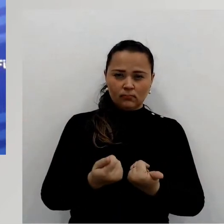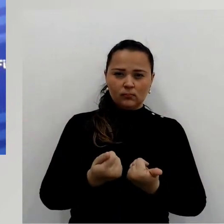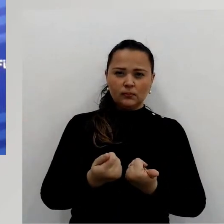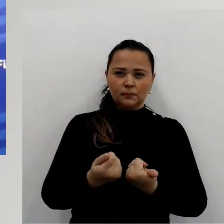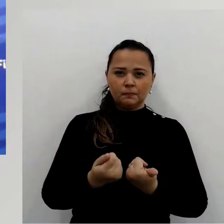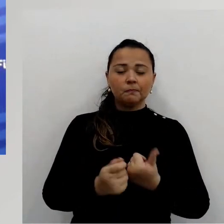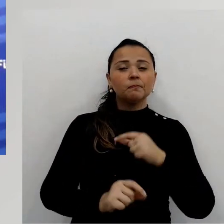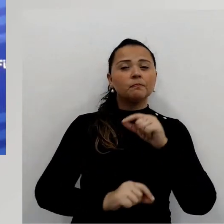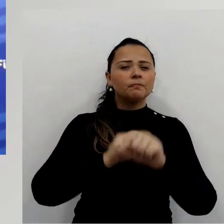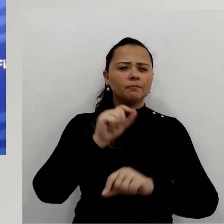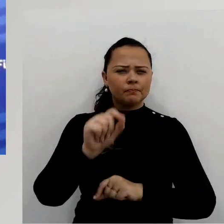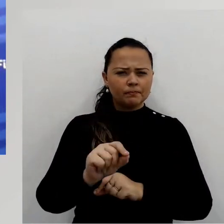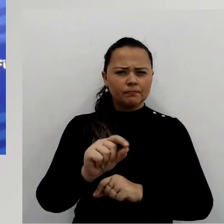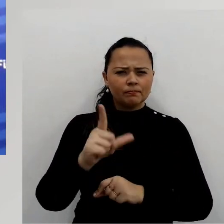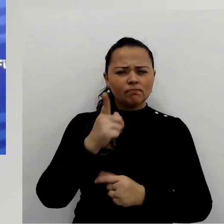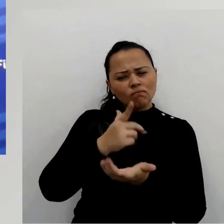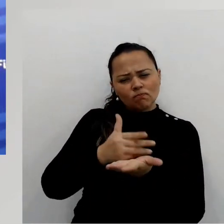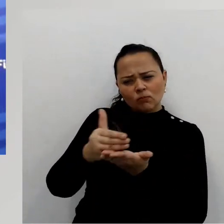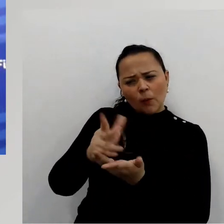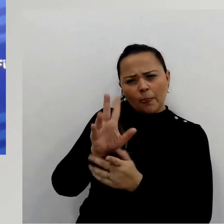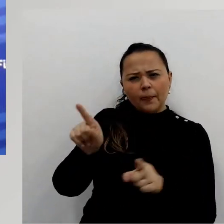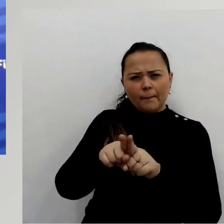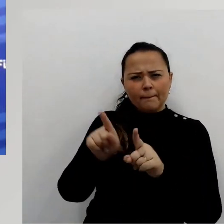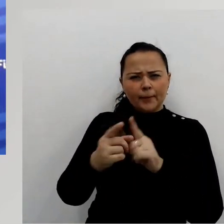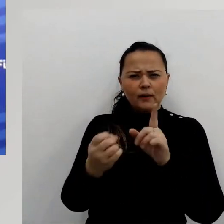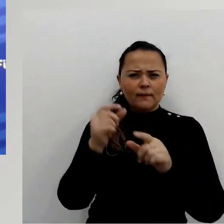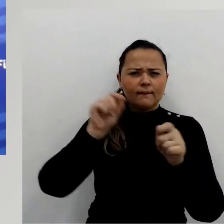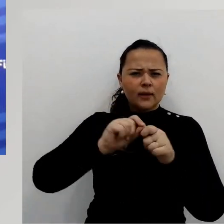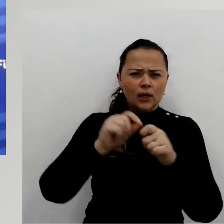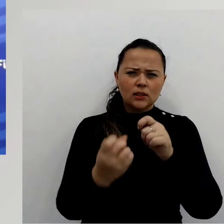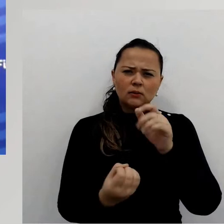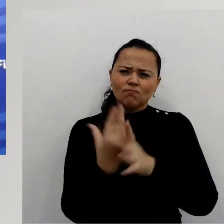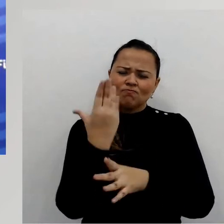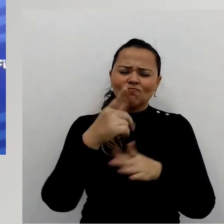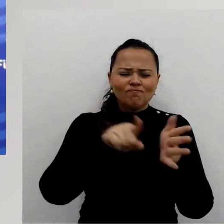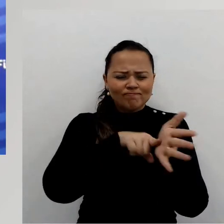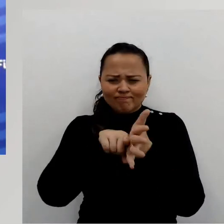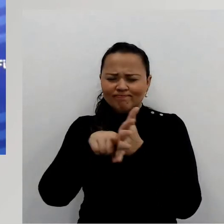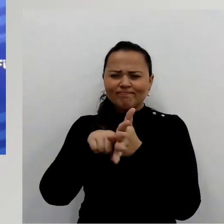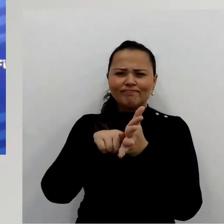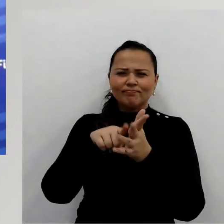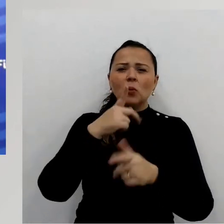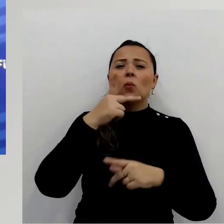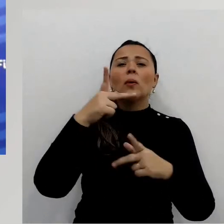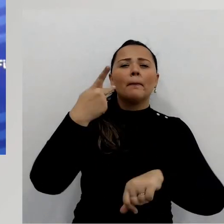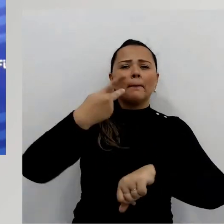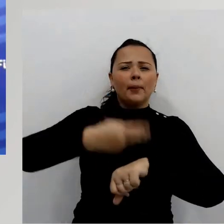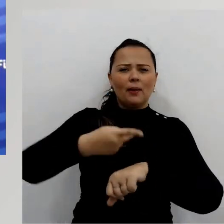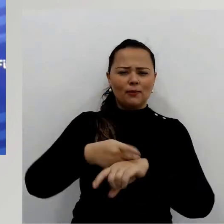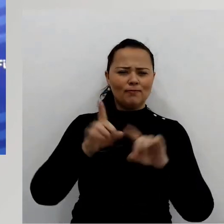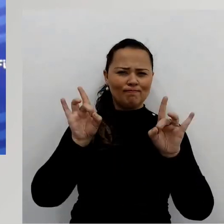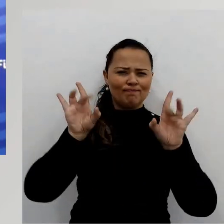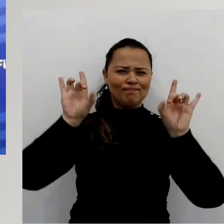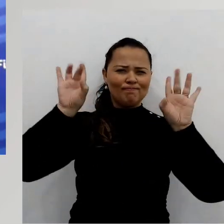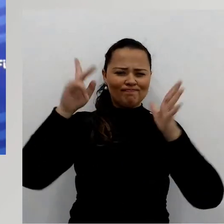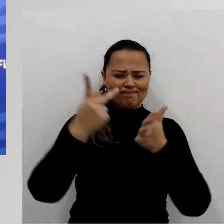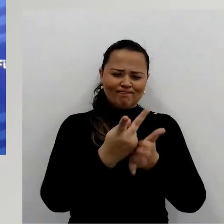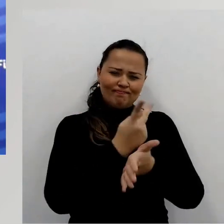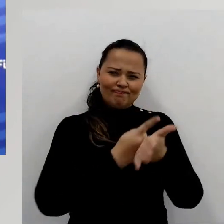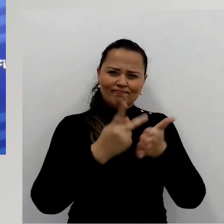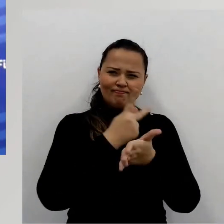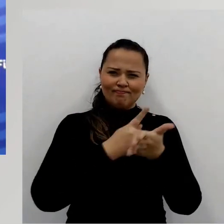America. His protagonists also include the creation of the